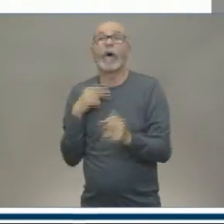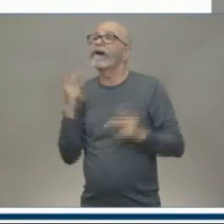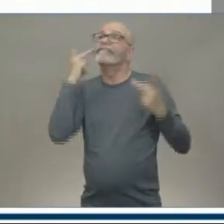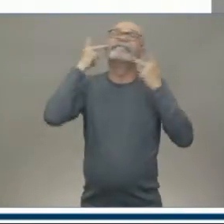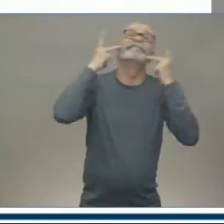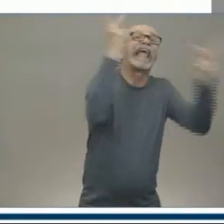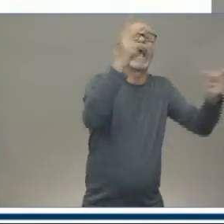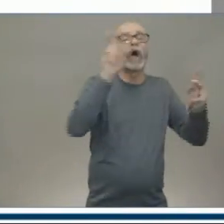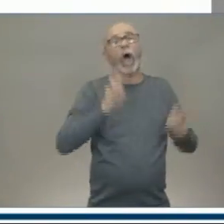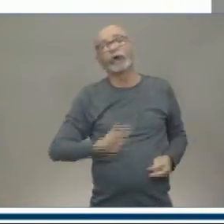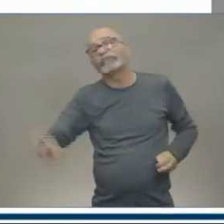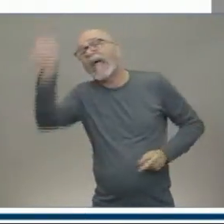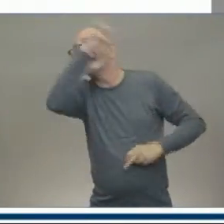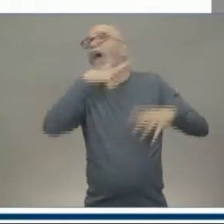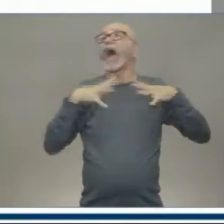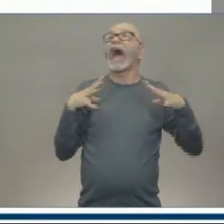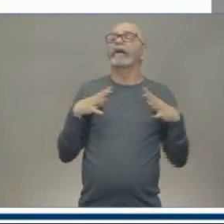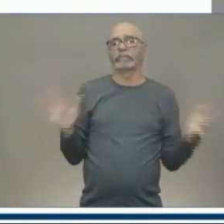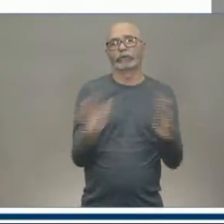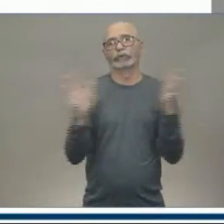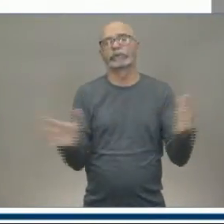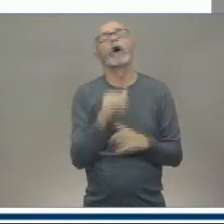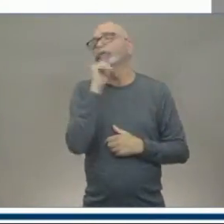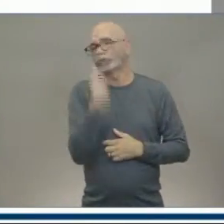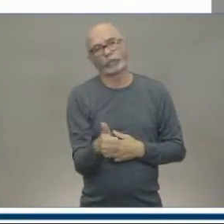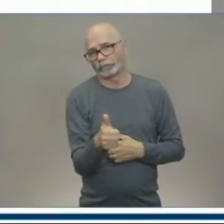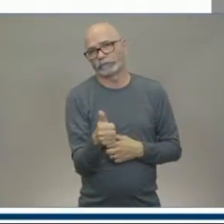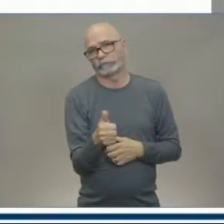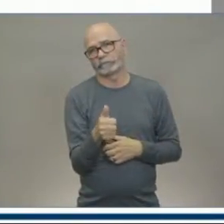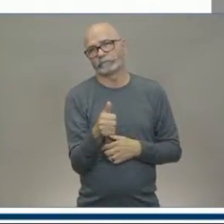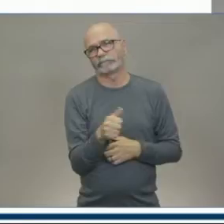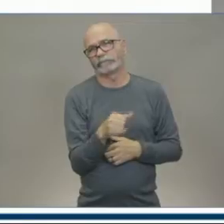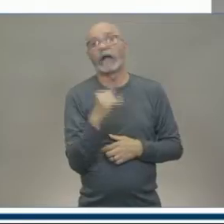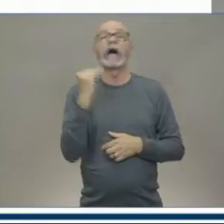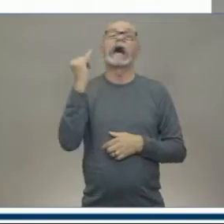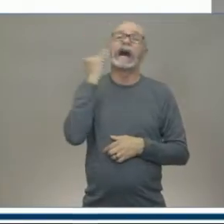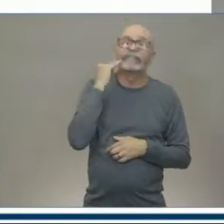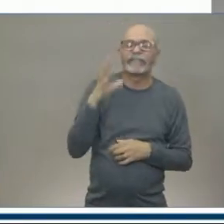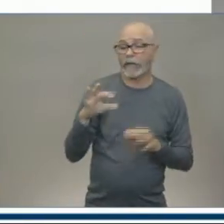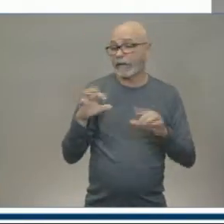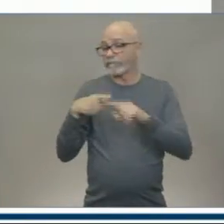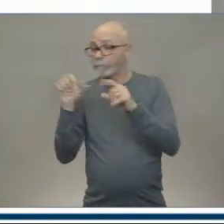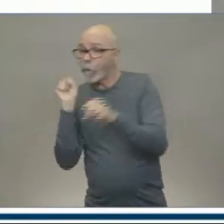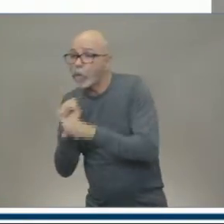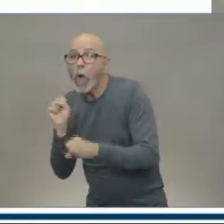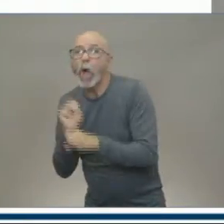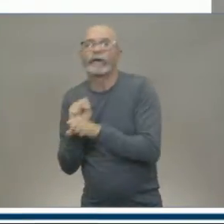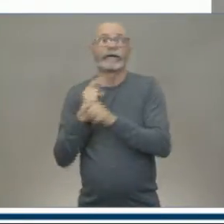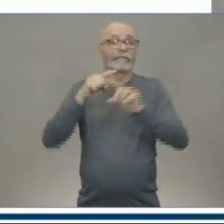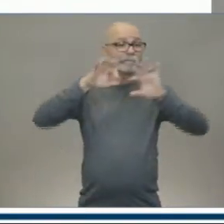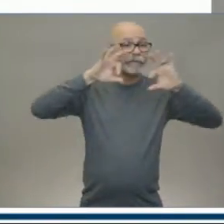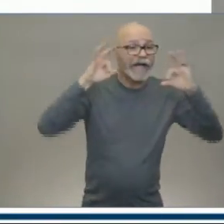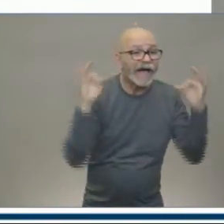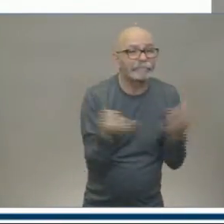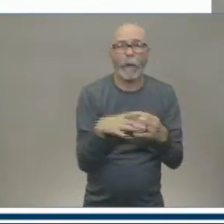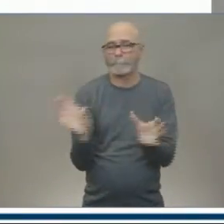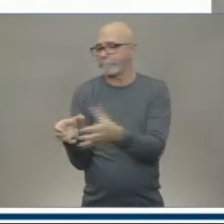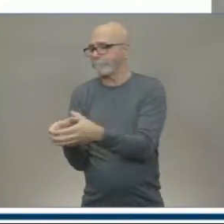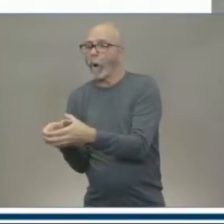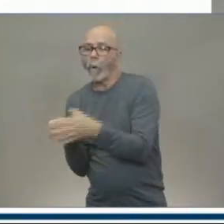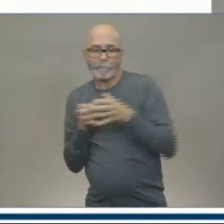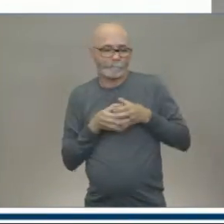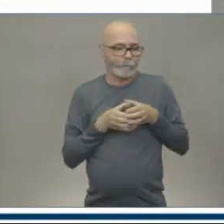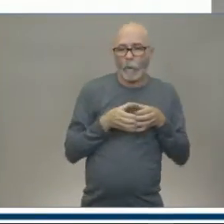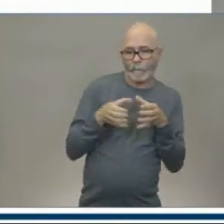season. As you're planning events, whether it's a work event or a family event, small numbers. Limit the numbers you're going to.